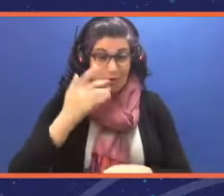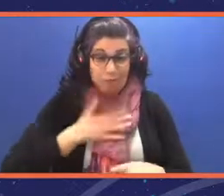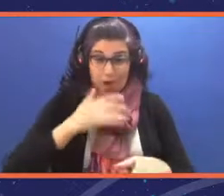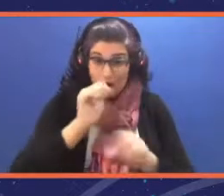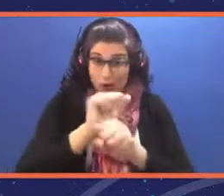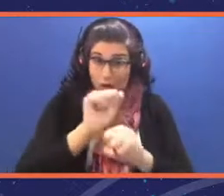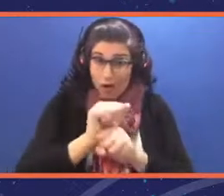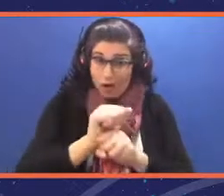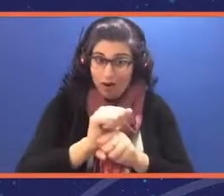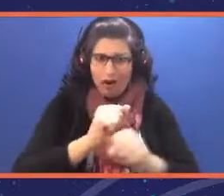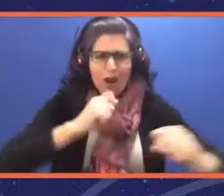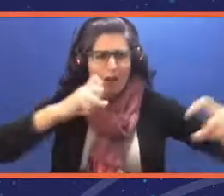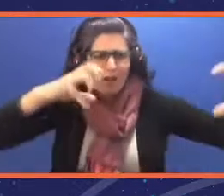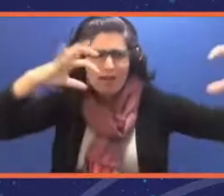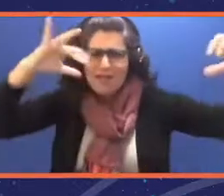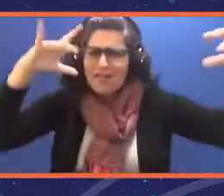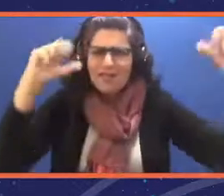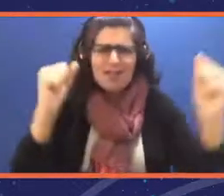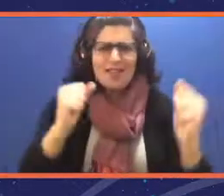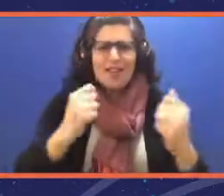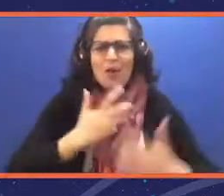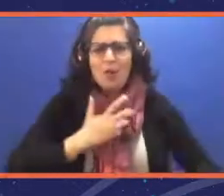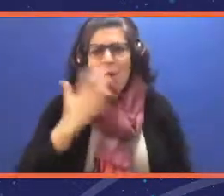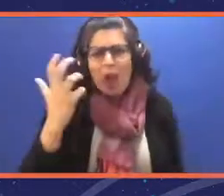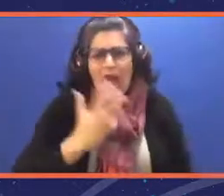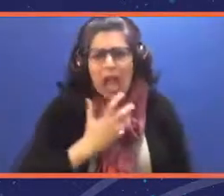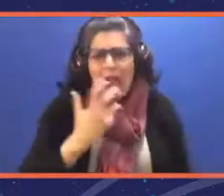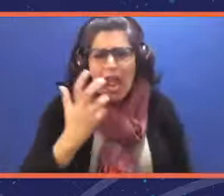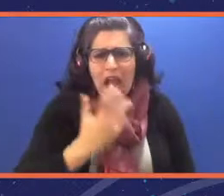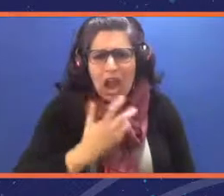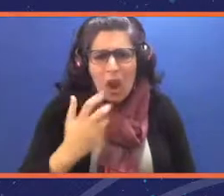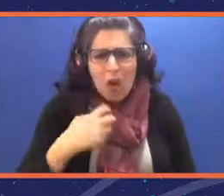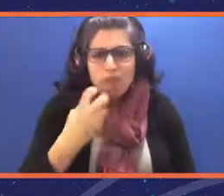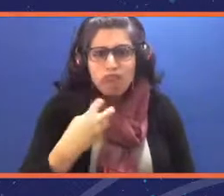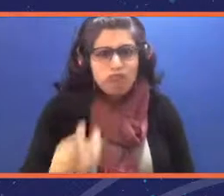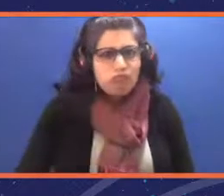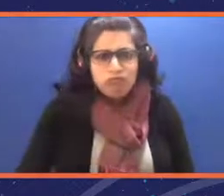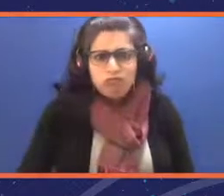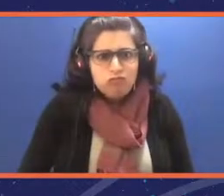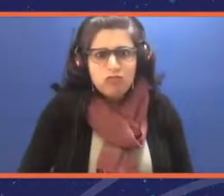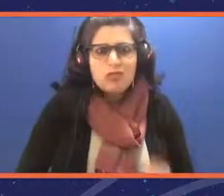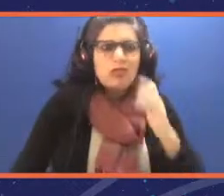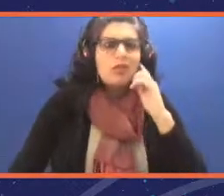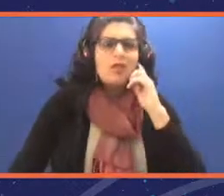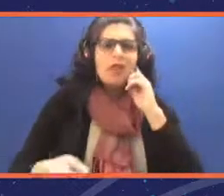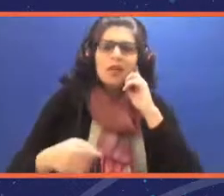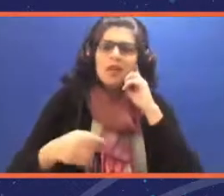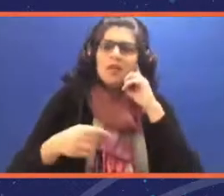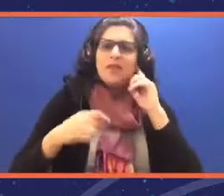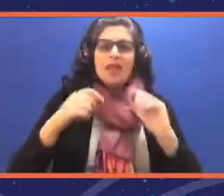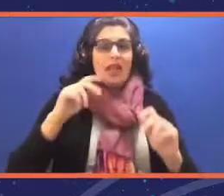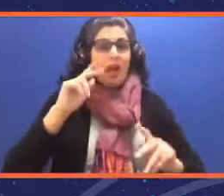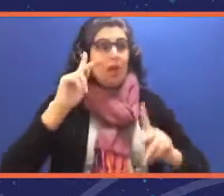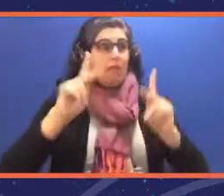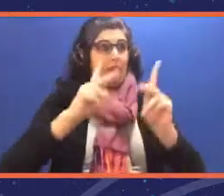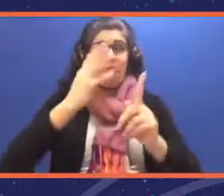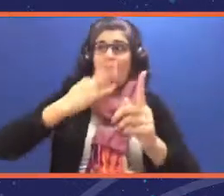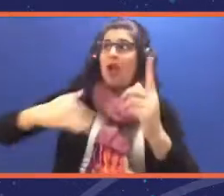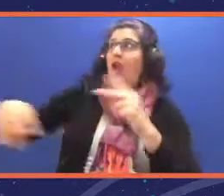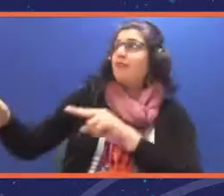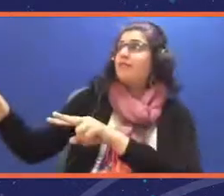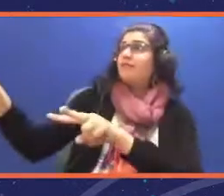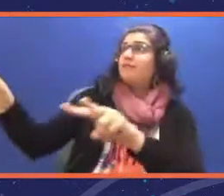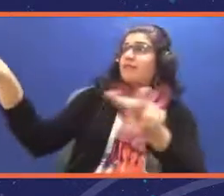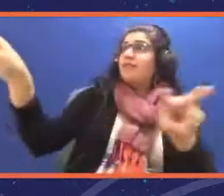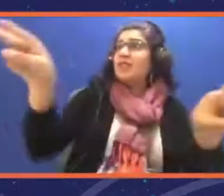it's been amazing. I mean, I'm just consistently just mind blown with the people that I'm surrounded by being able to do this work.